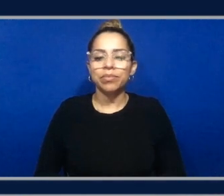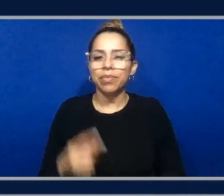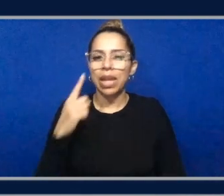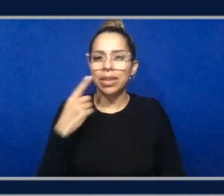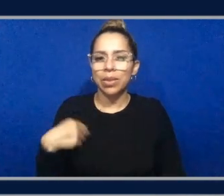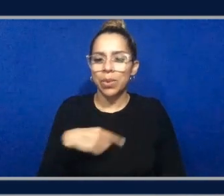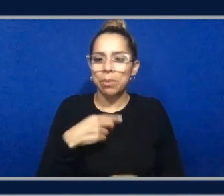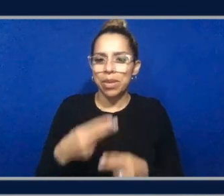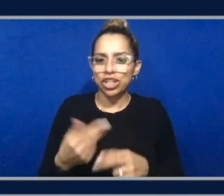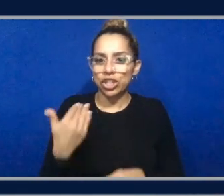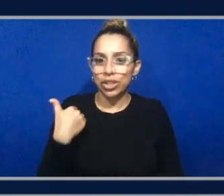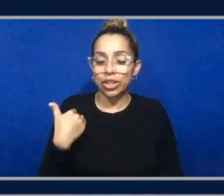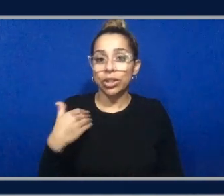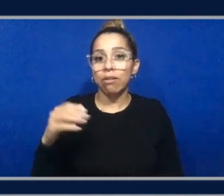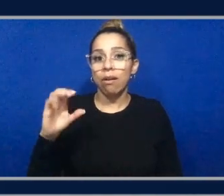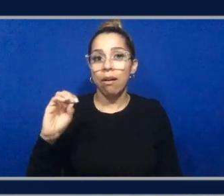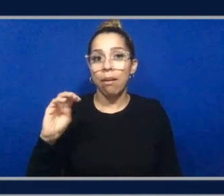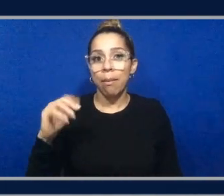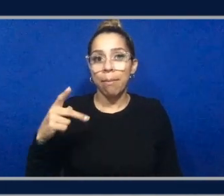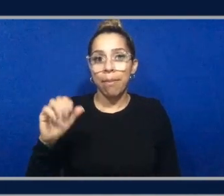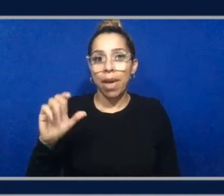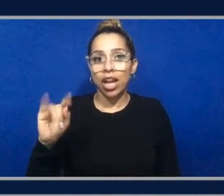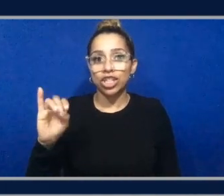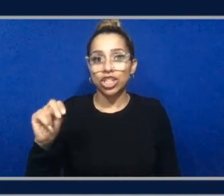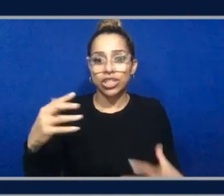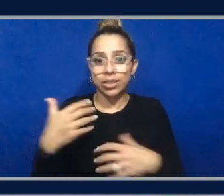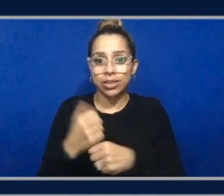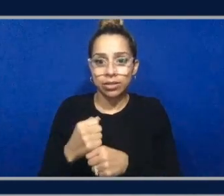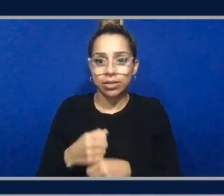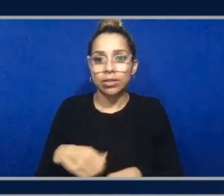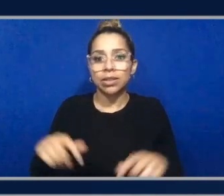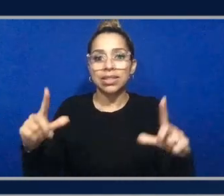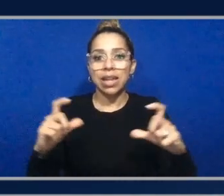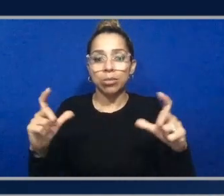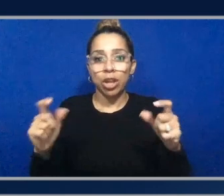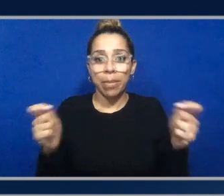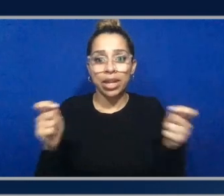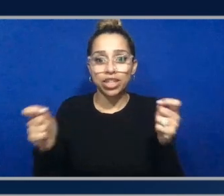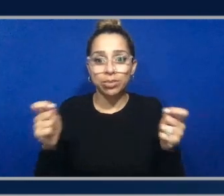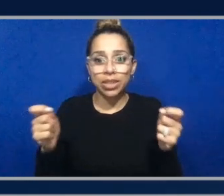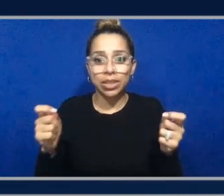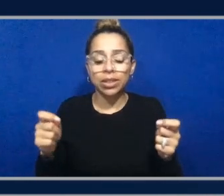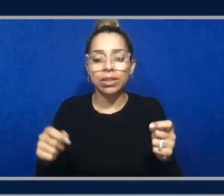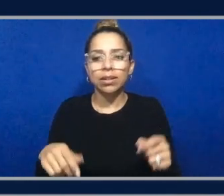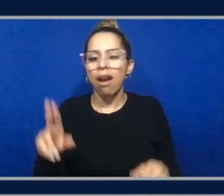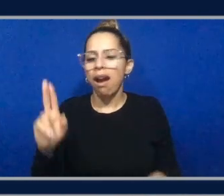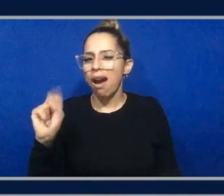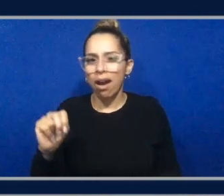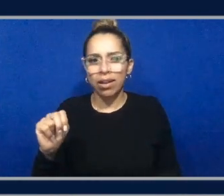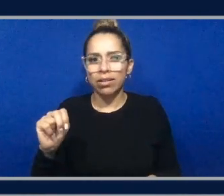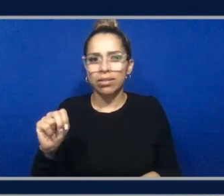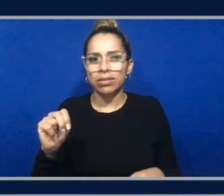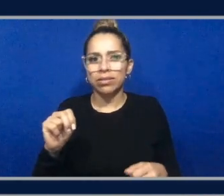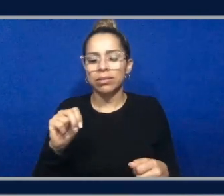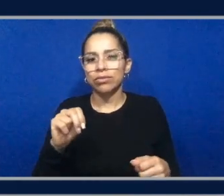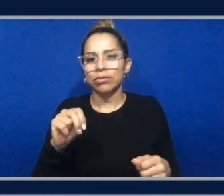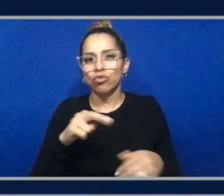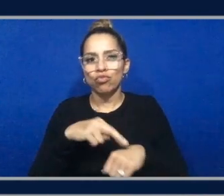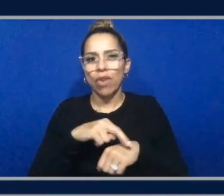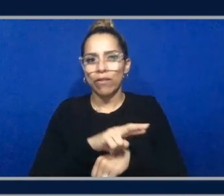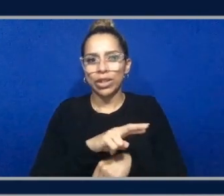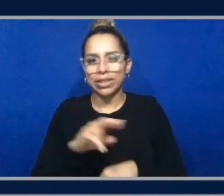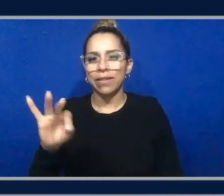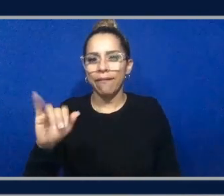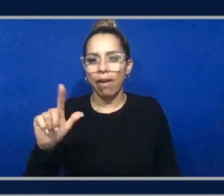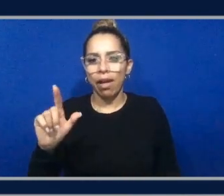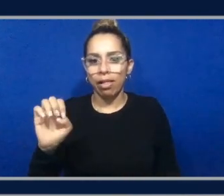like the compaction, the snapshot management, and the unreferenced file. What I'm going to do is I'm going to show you how these look like on